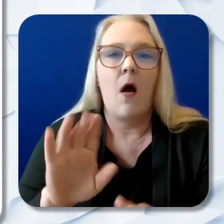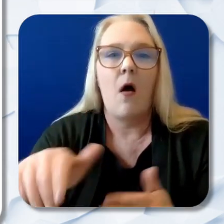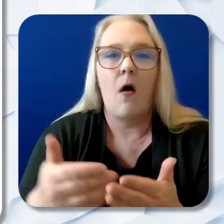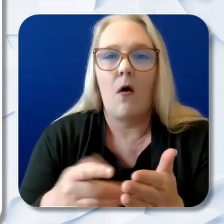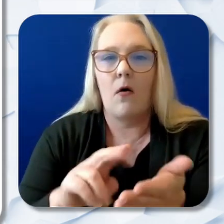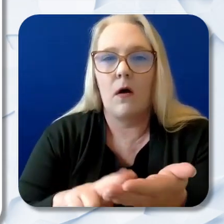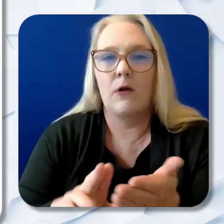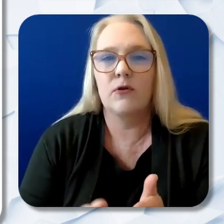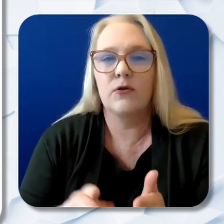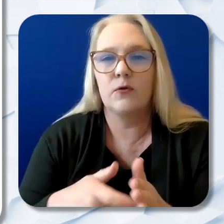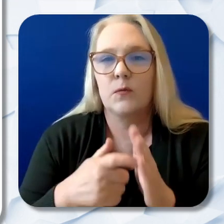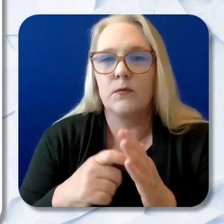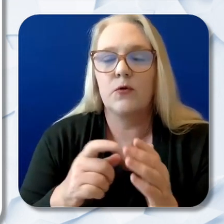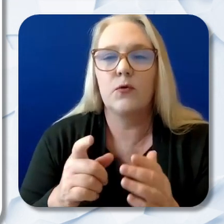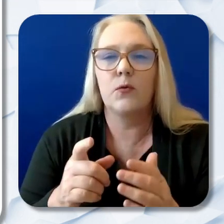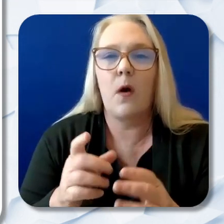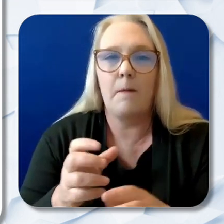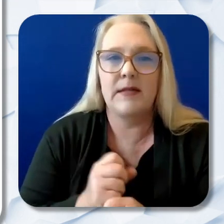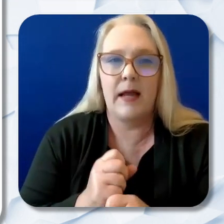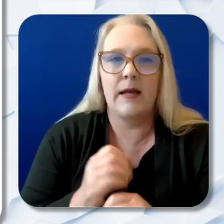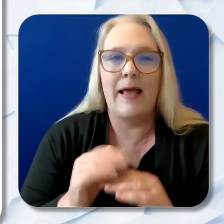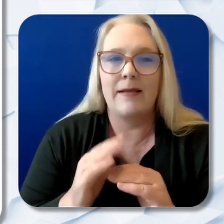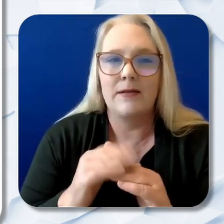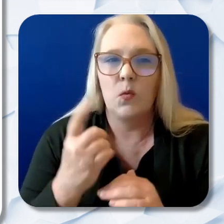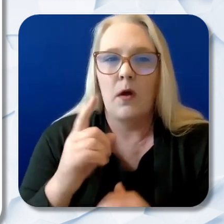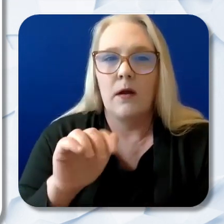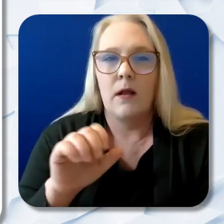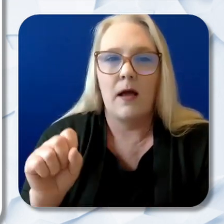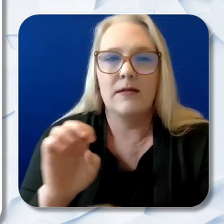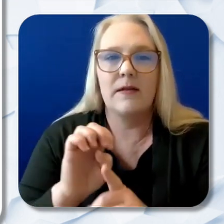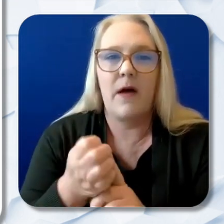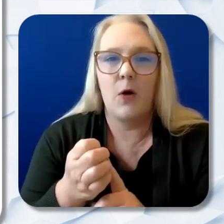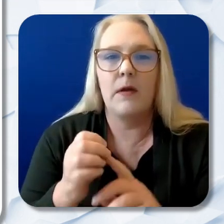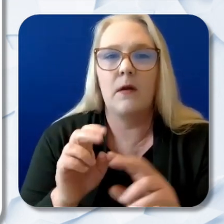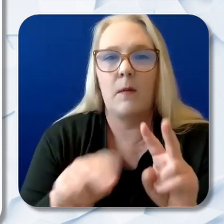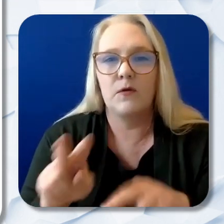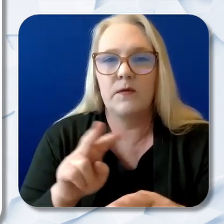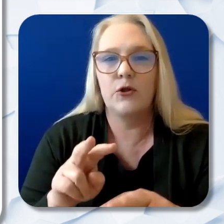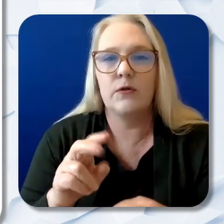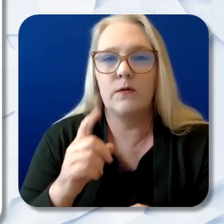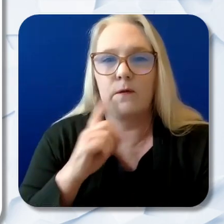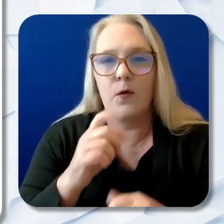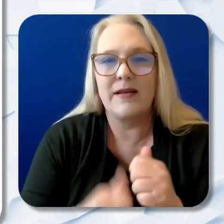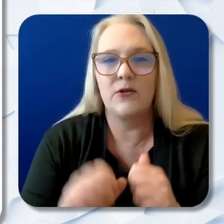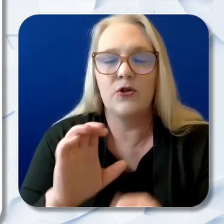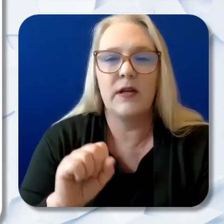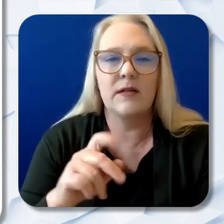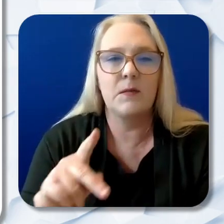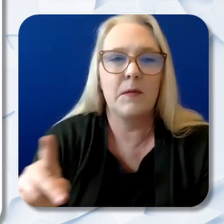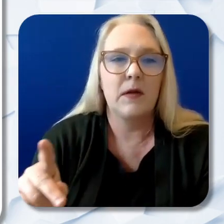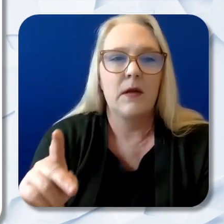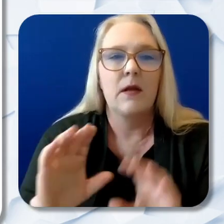environment observation on each CSPP classroom per program year. Beginning July